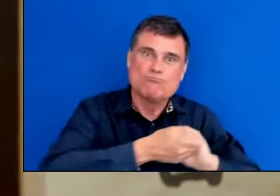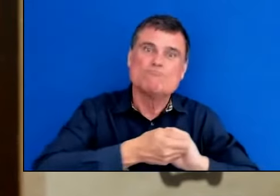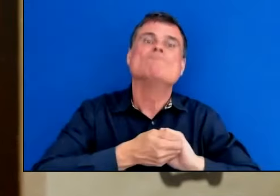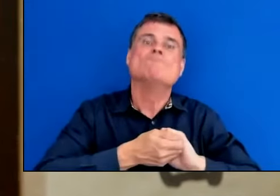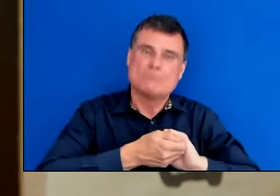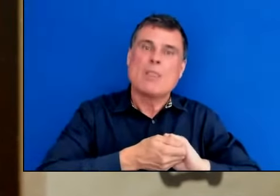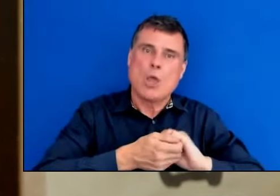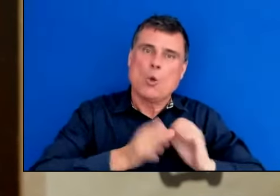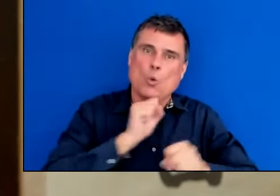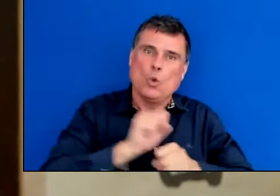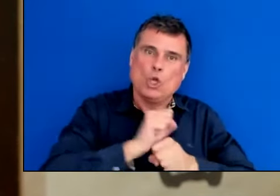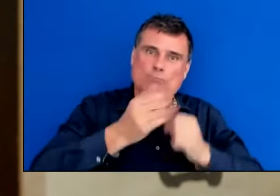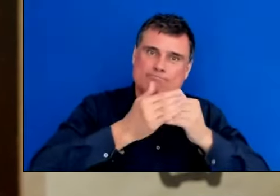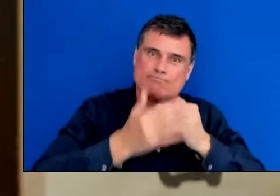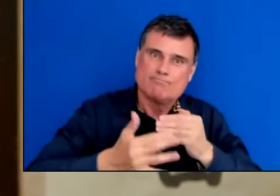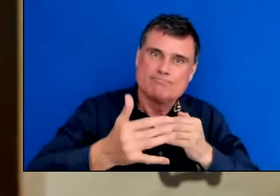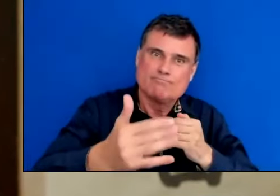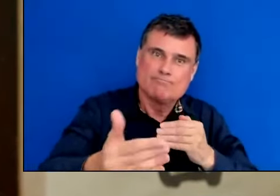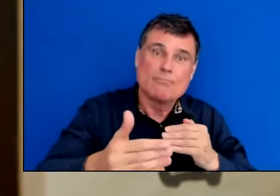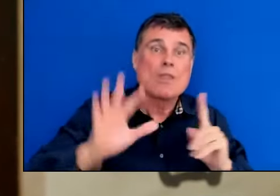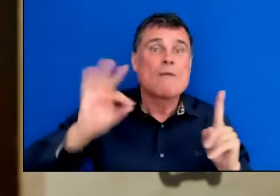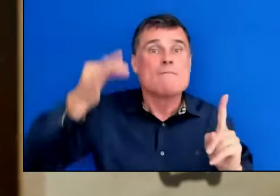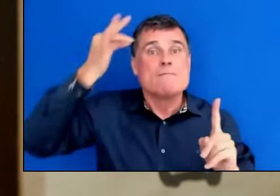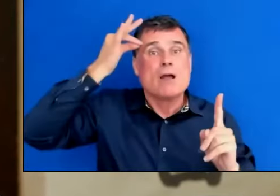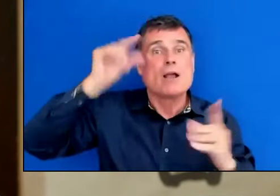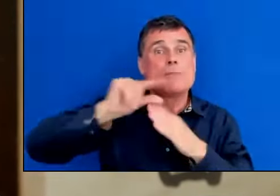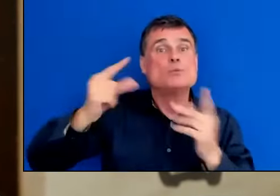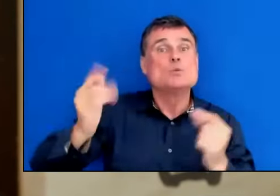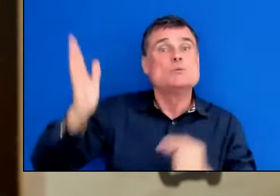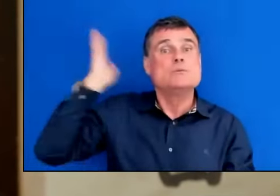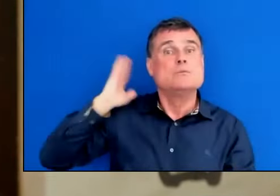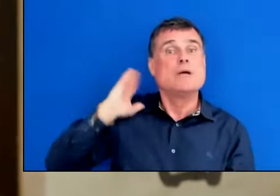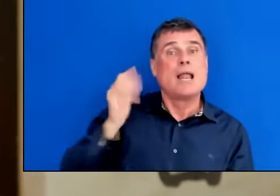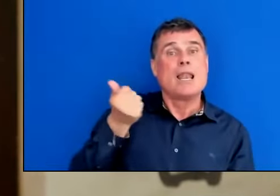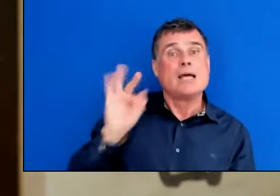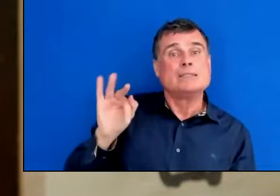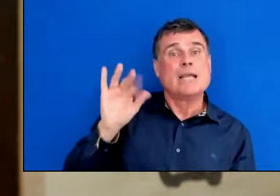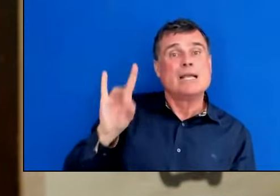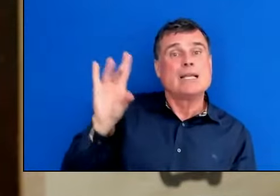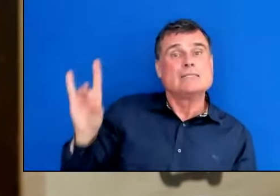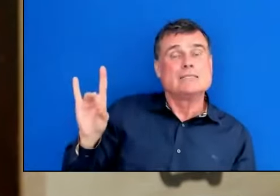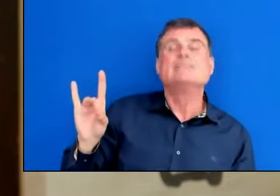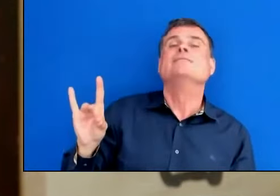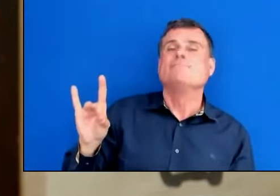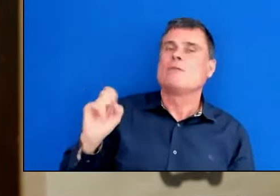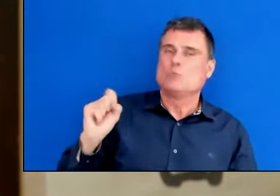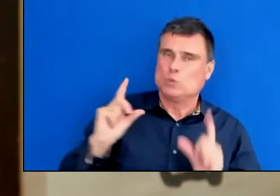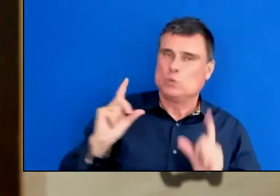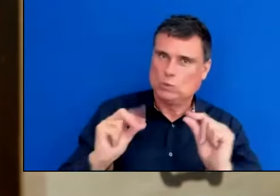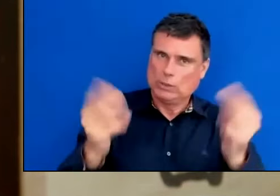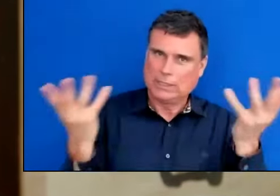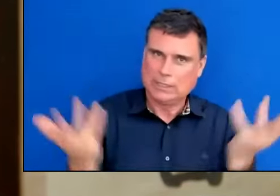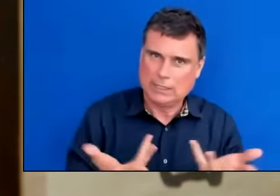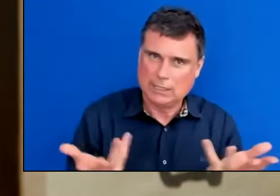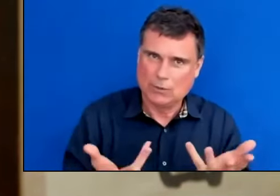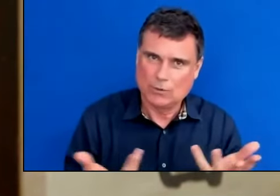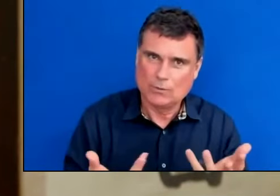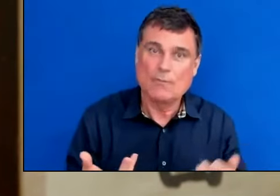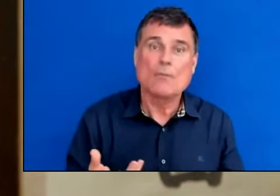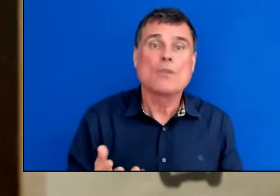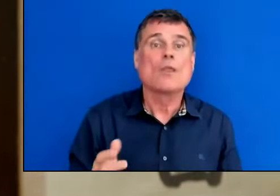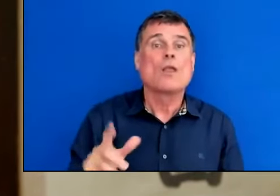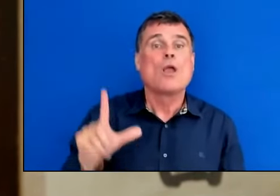before, building on the work that Art Meakey and the federal government did in 1988. But when I was approached